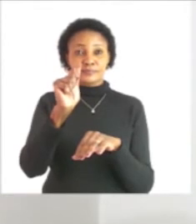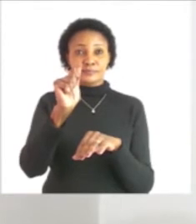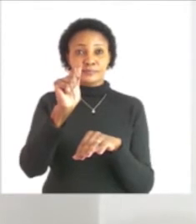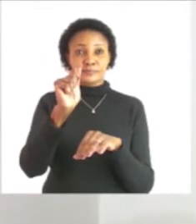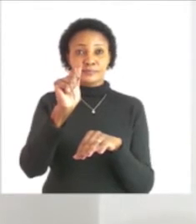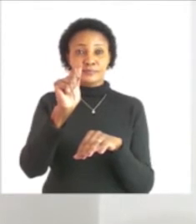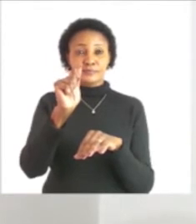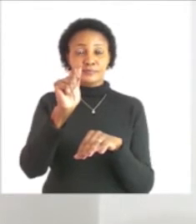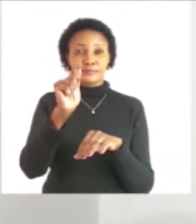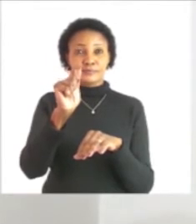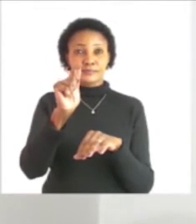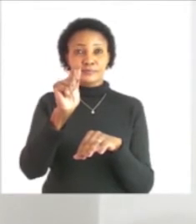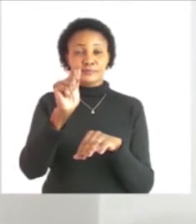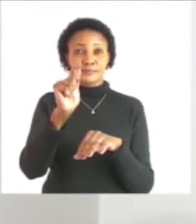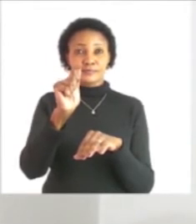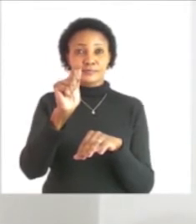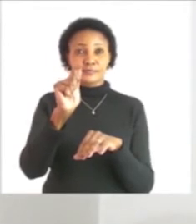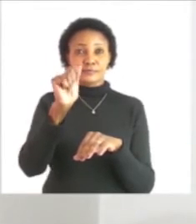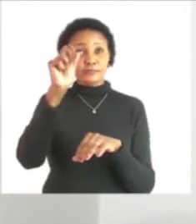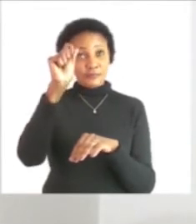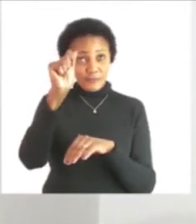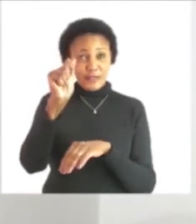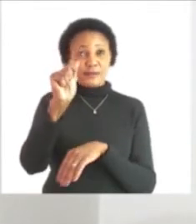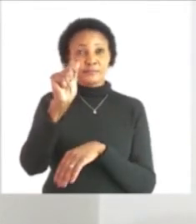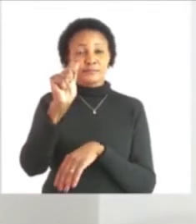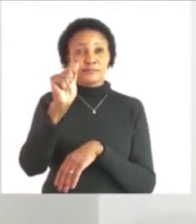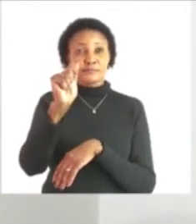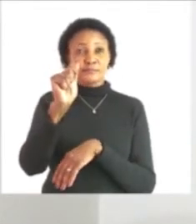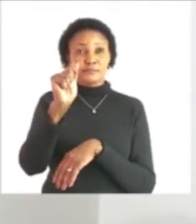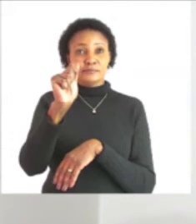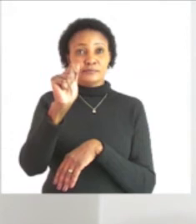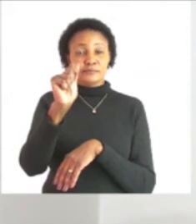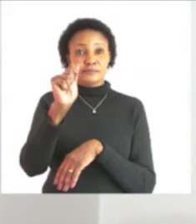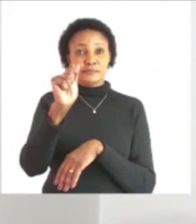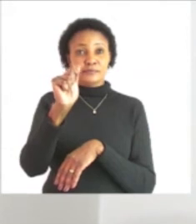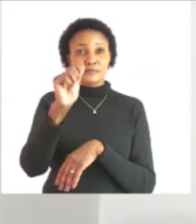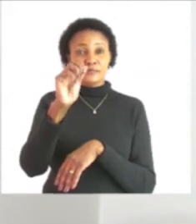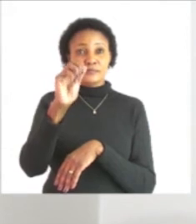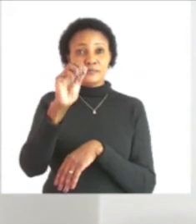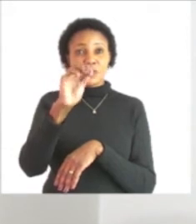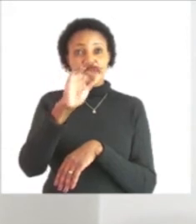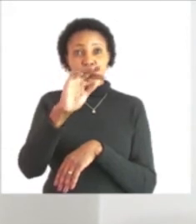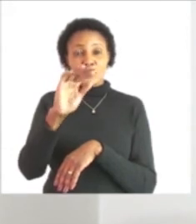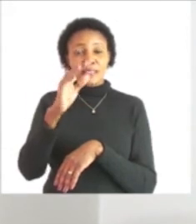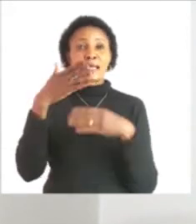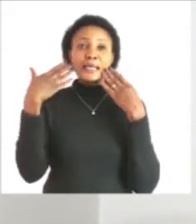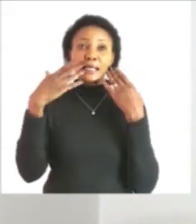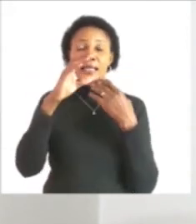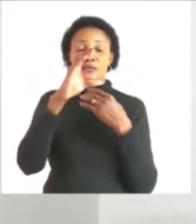If you look here, we have the letter A, and then we have the word